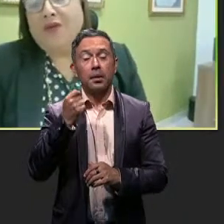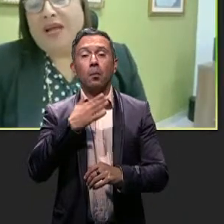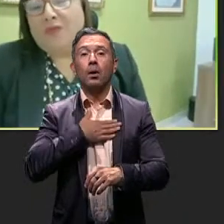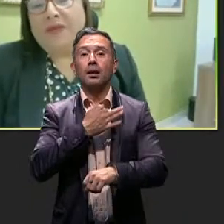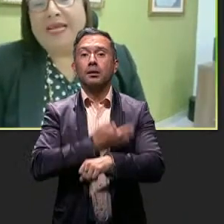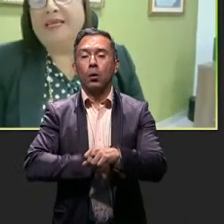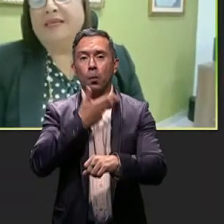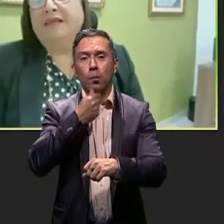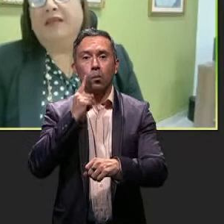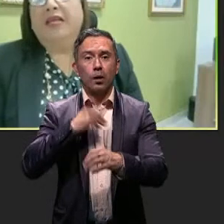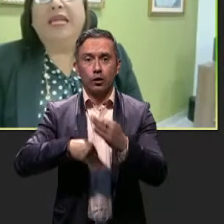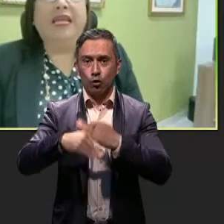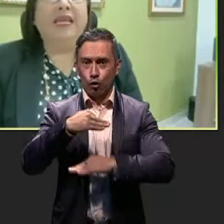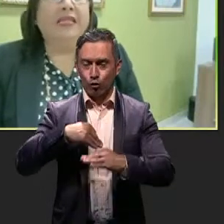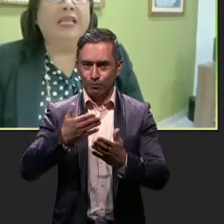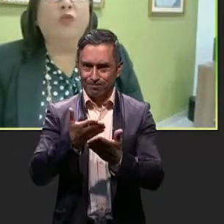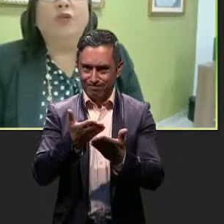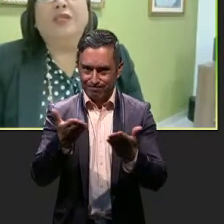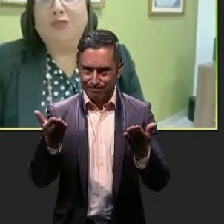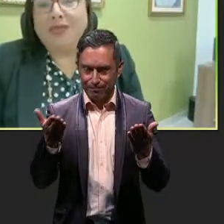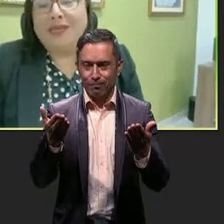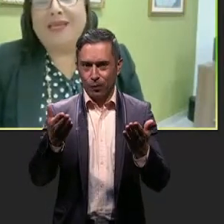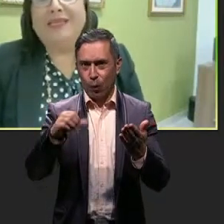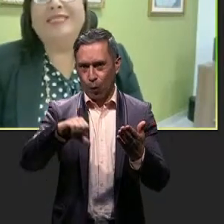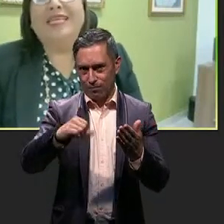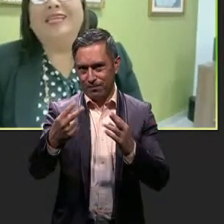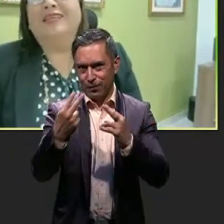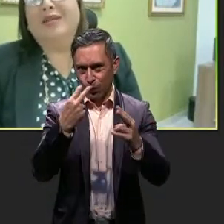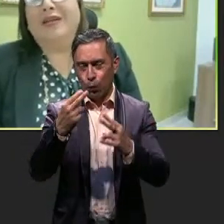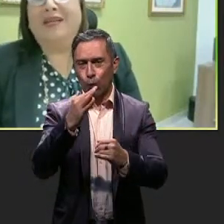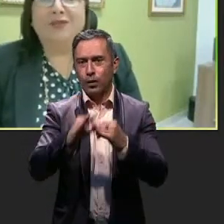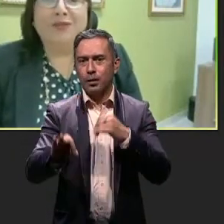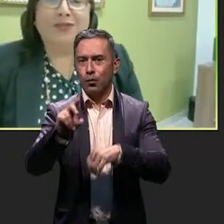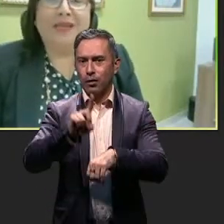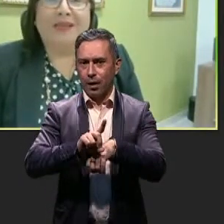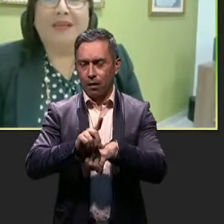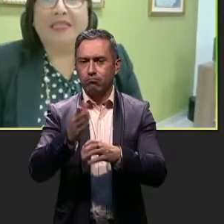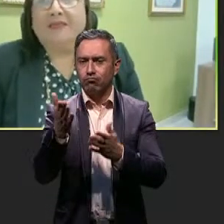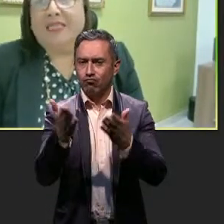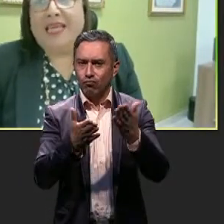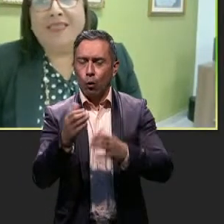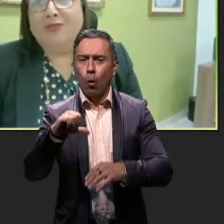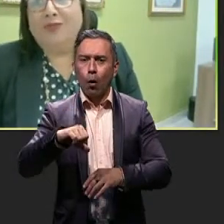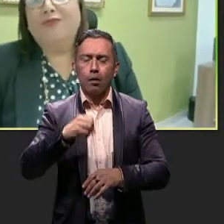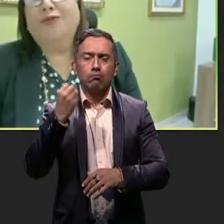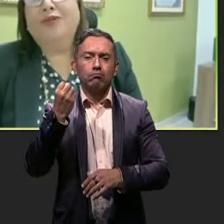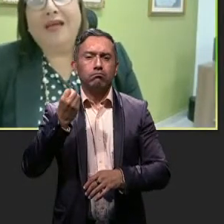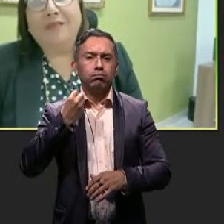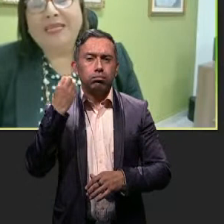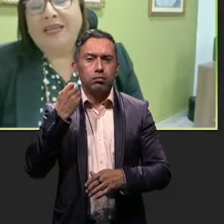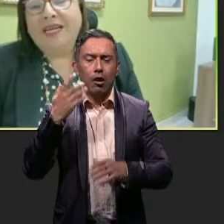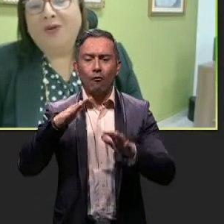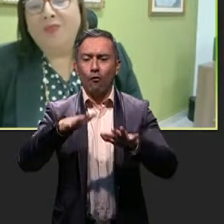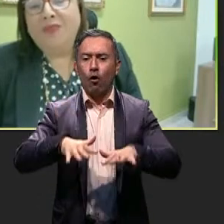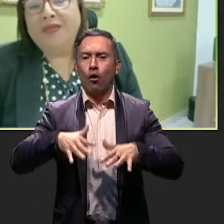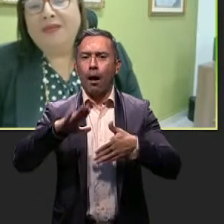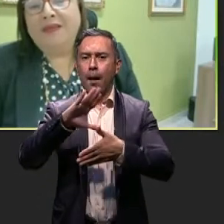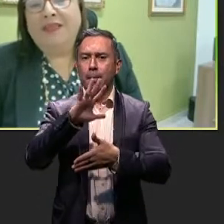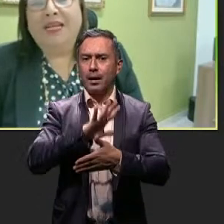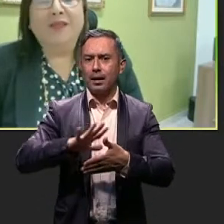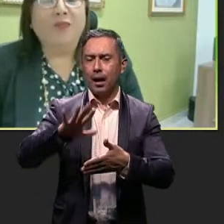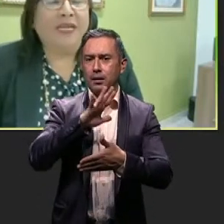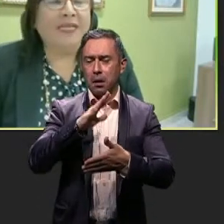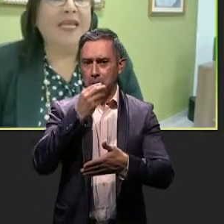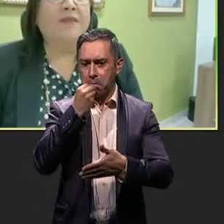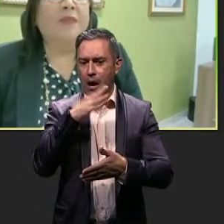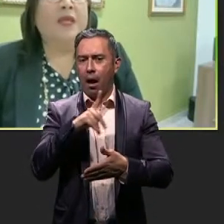Ocampo. Good afternoon to all of you today. And this is our last day. We are closing these